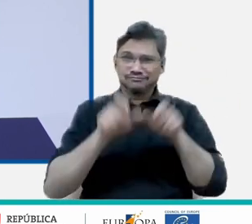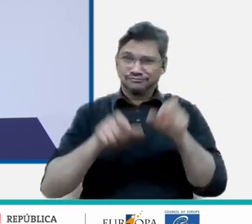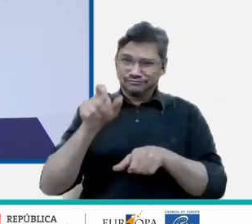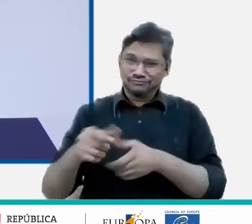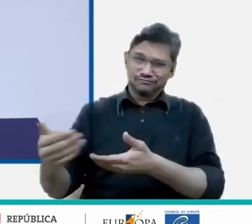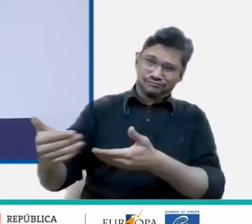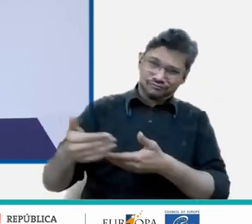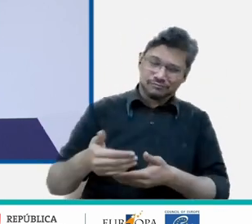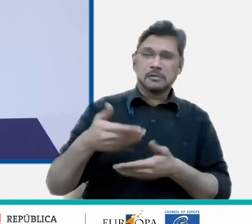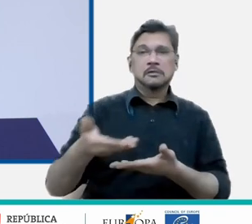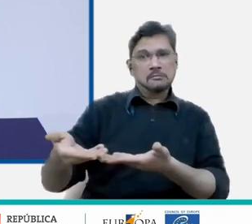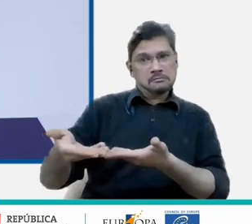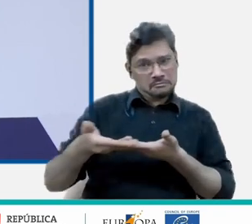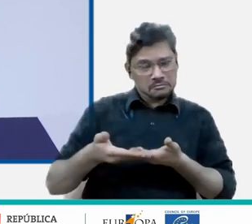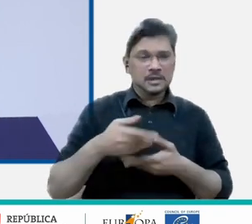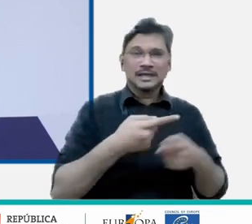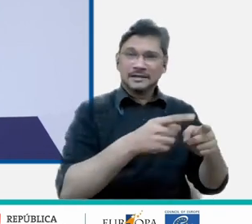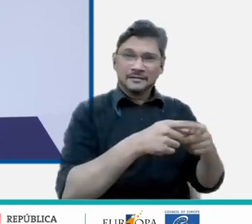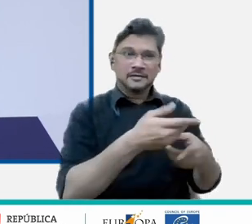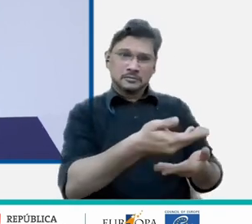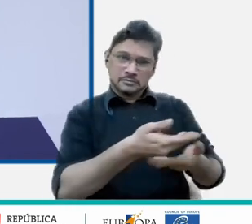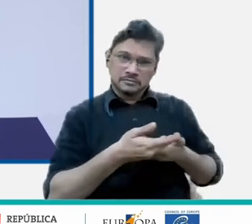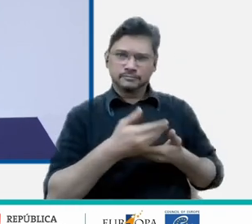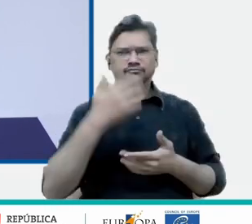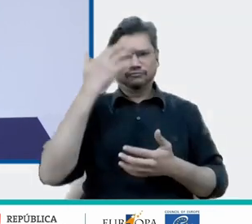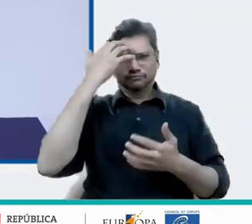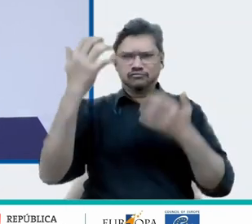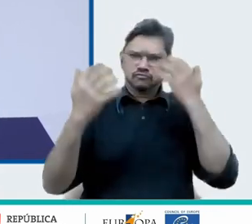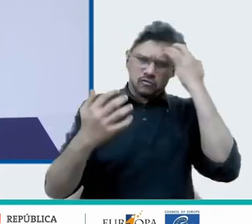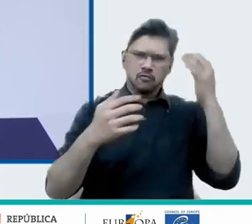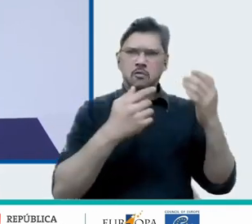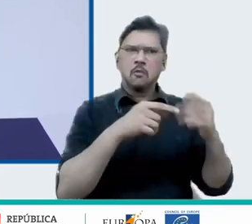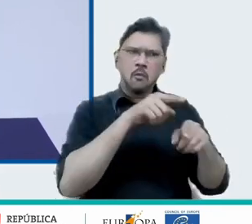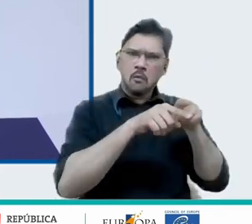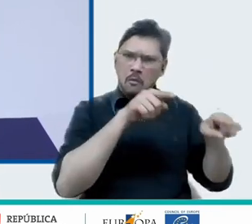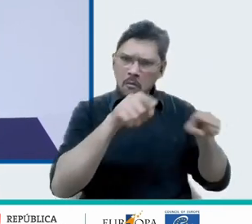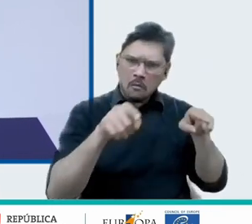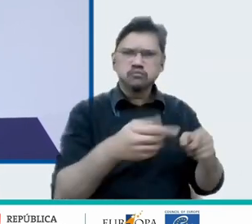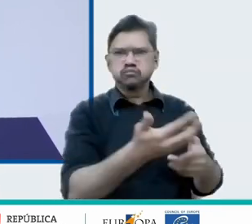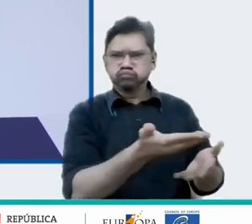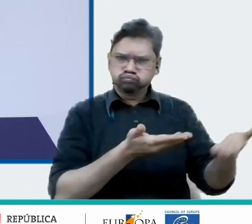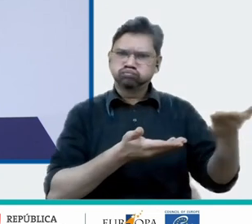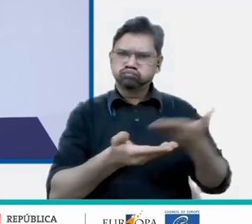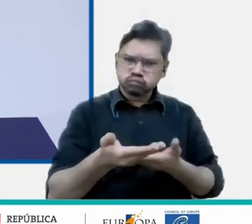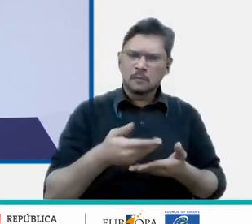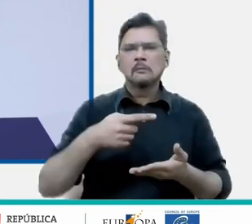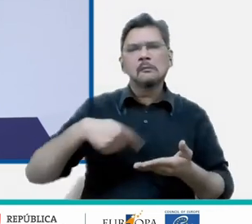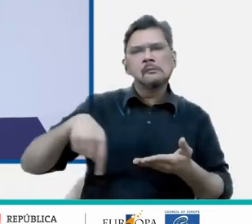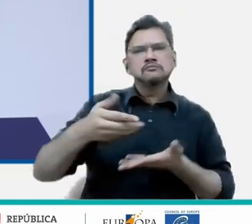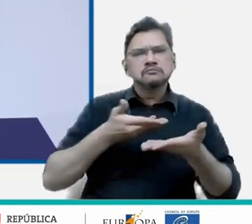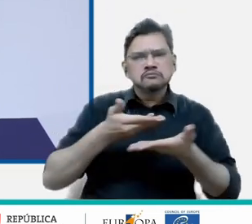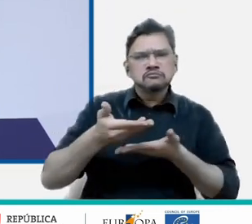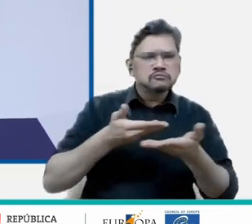allows operational and political decision makers to have the important operational information on time on